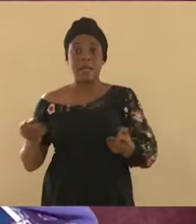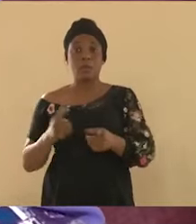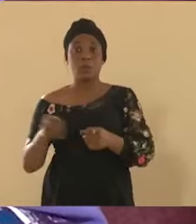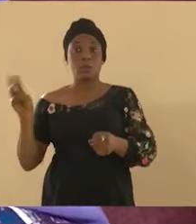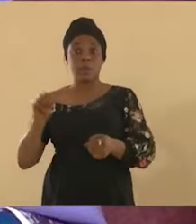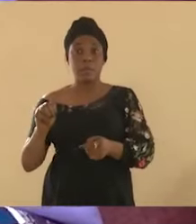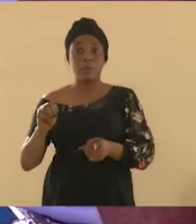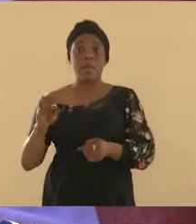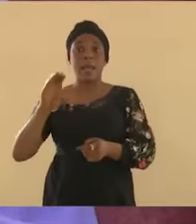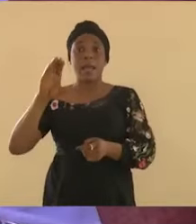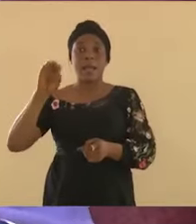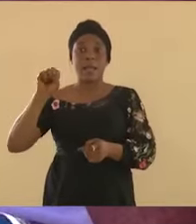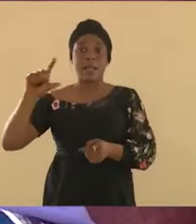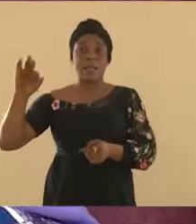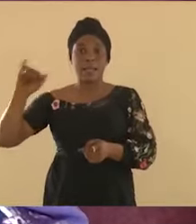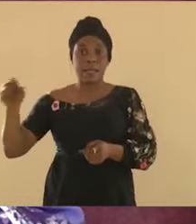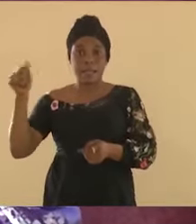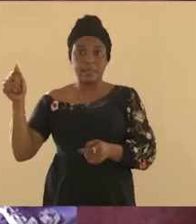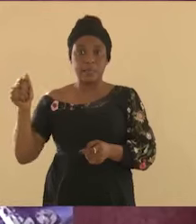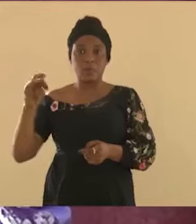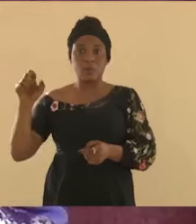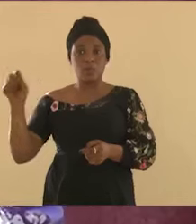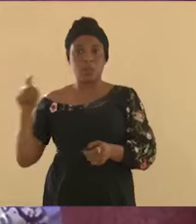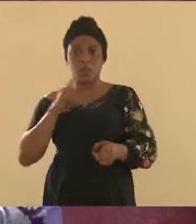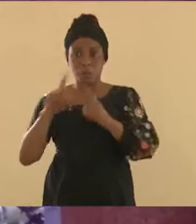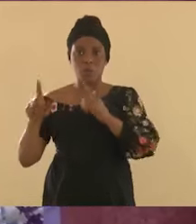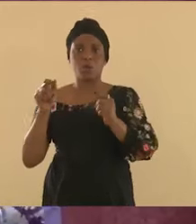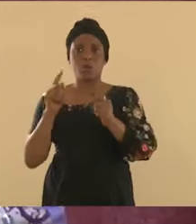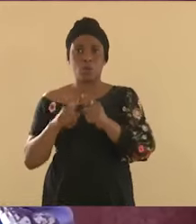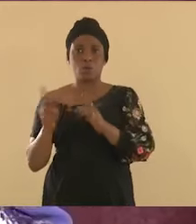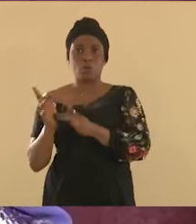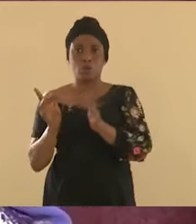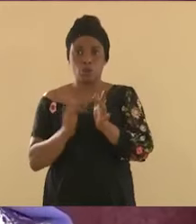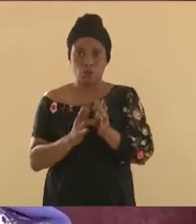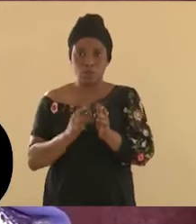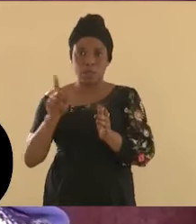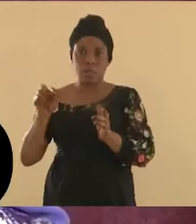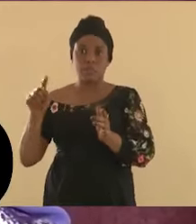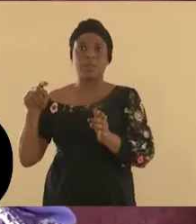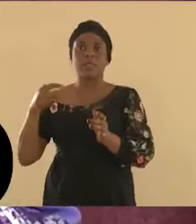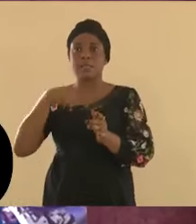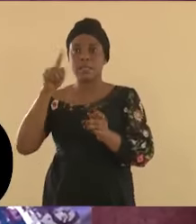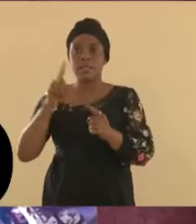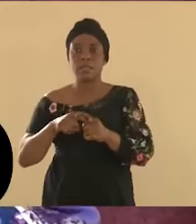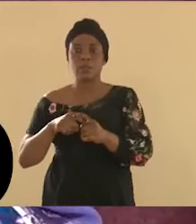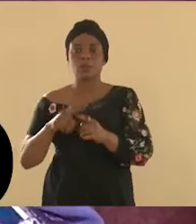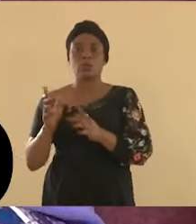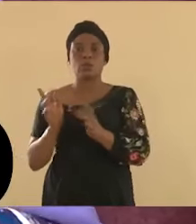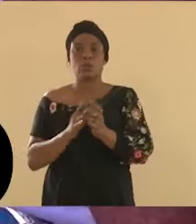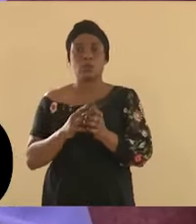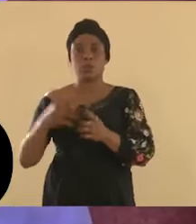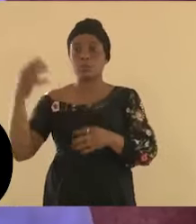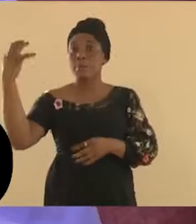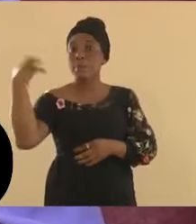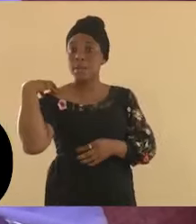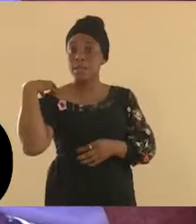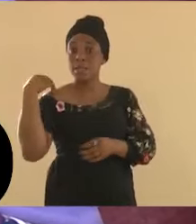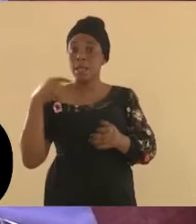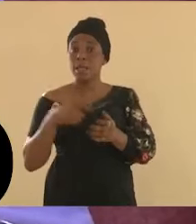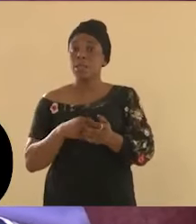And there appeared to them Elijah with Moses, and they were talking to Jesus. And Peter said to Jesus,